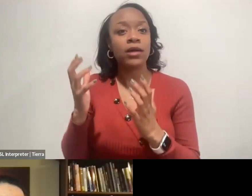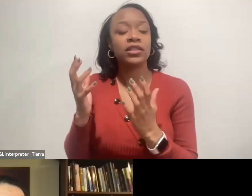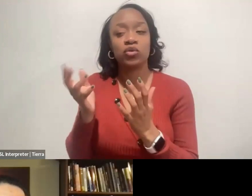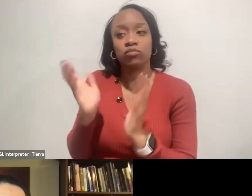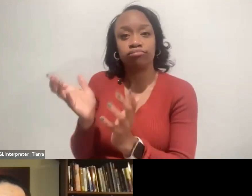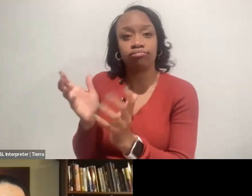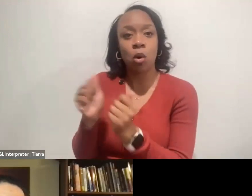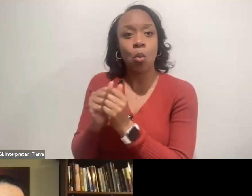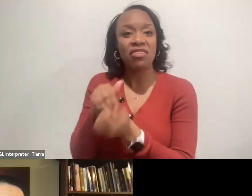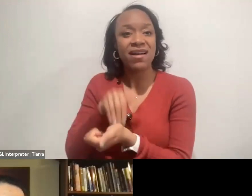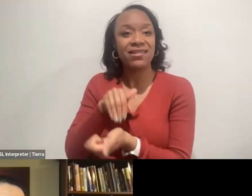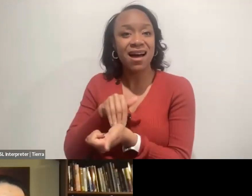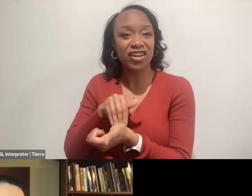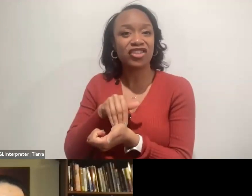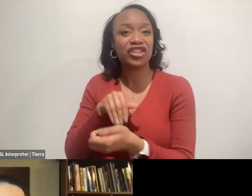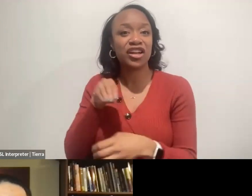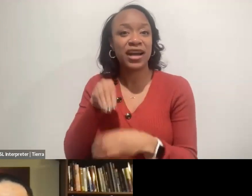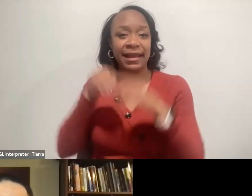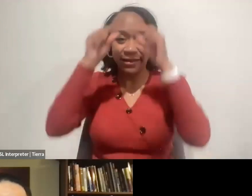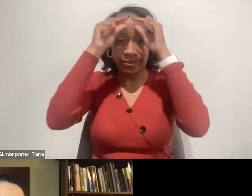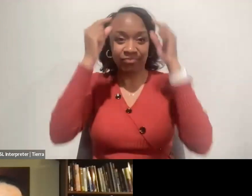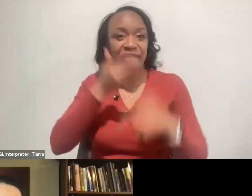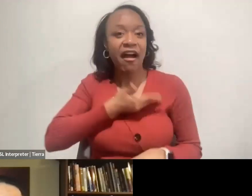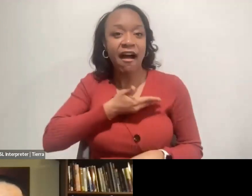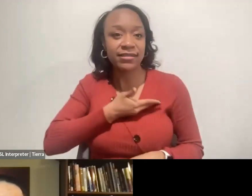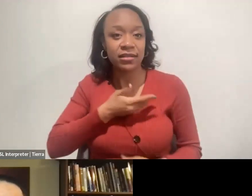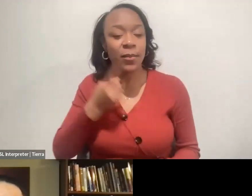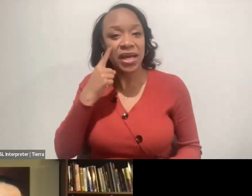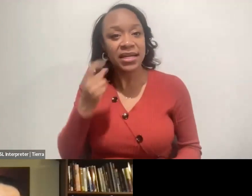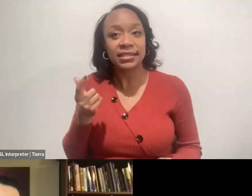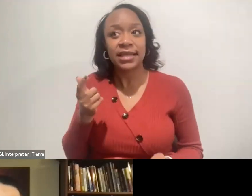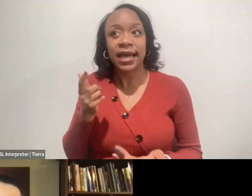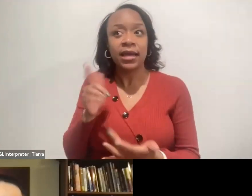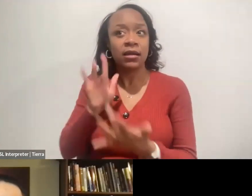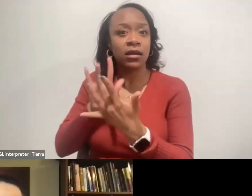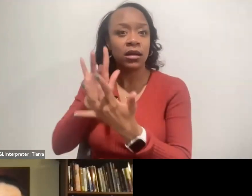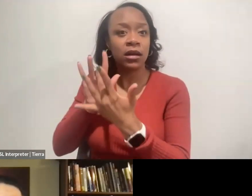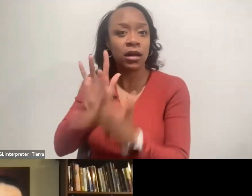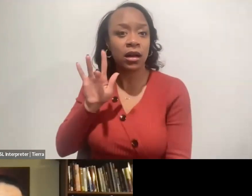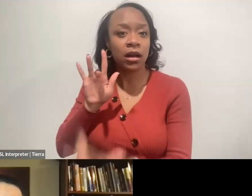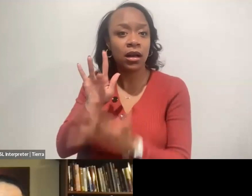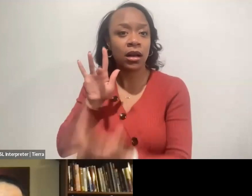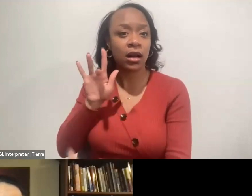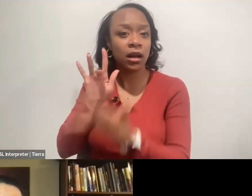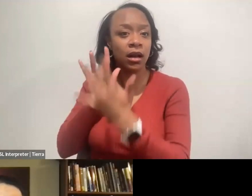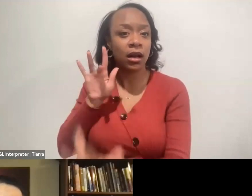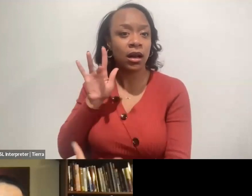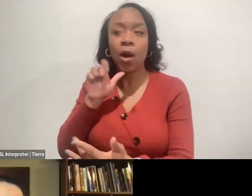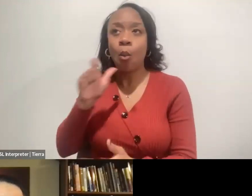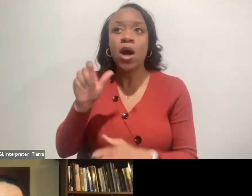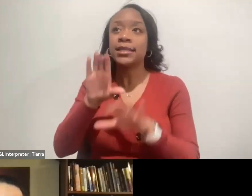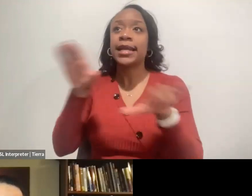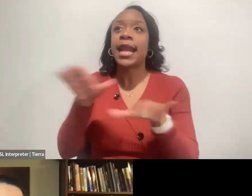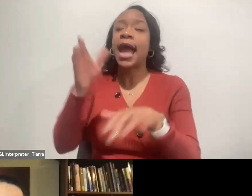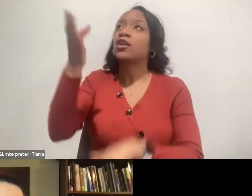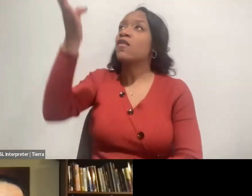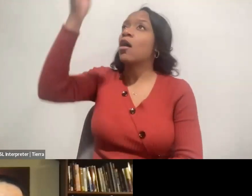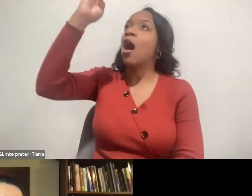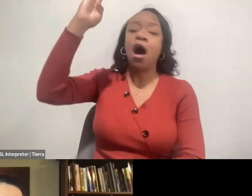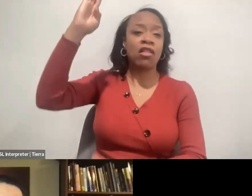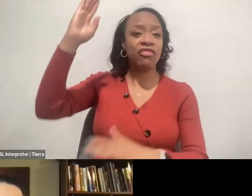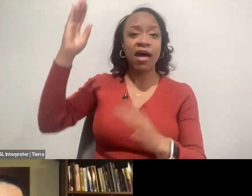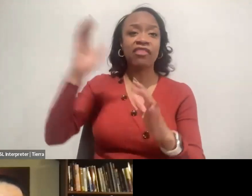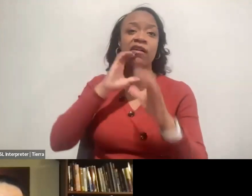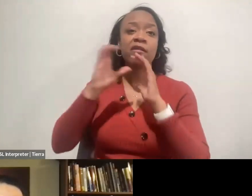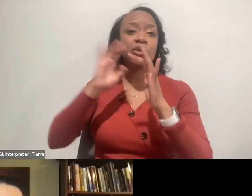Gaza. They've lost touch with the doctor for a few days. It didn't happen as an act of God that there's no communication